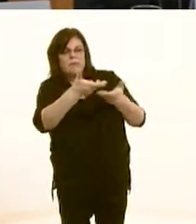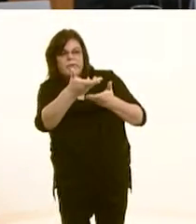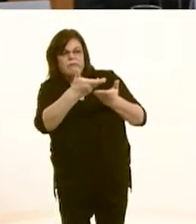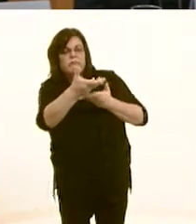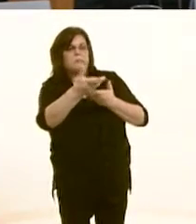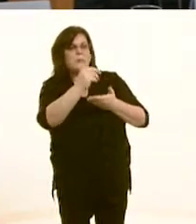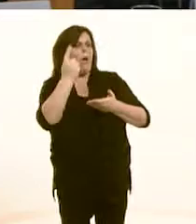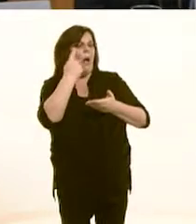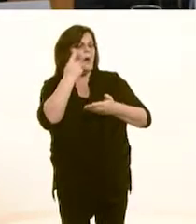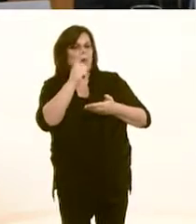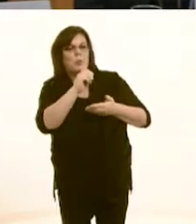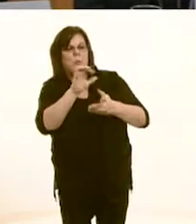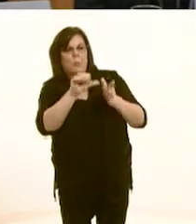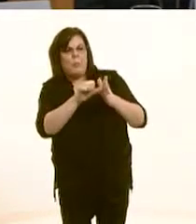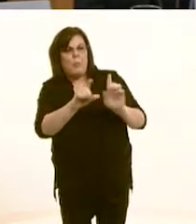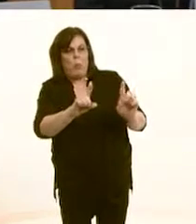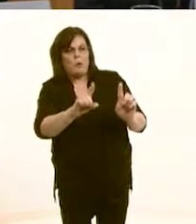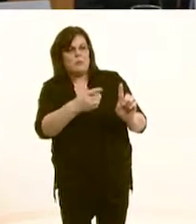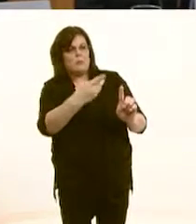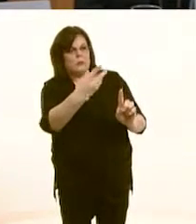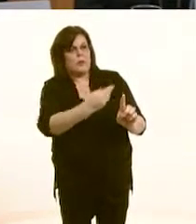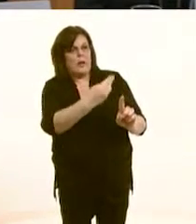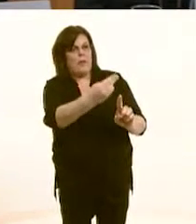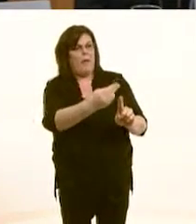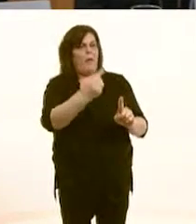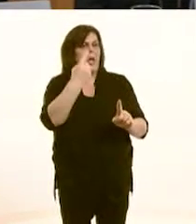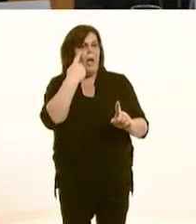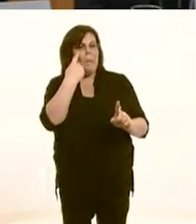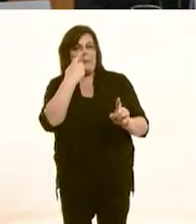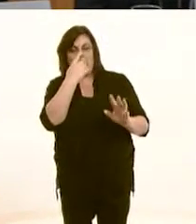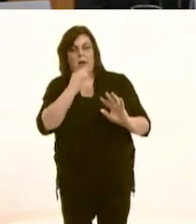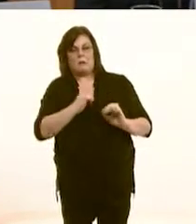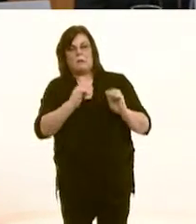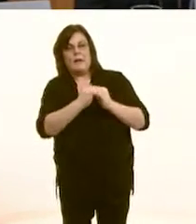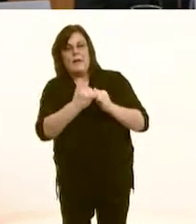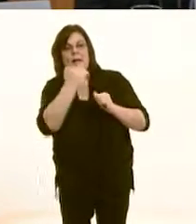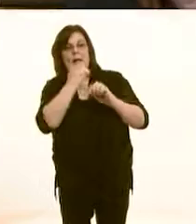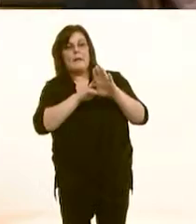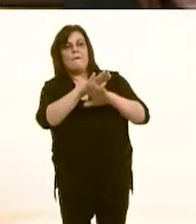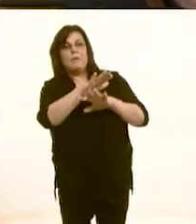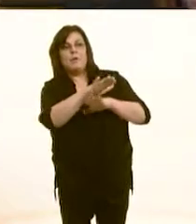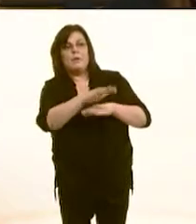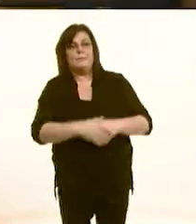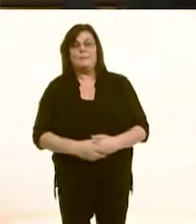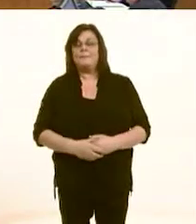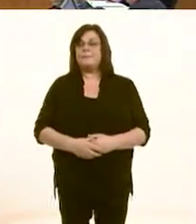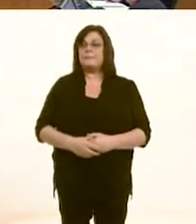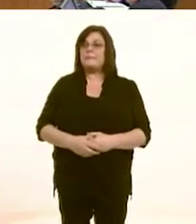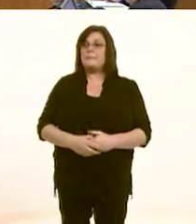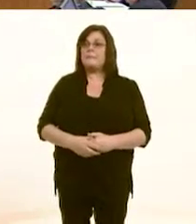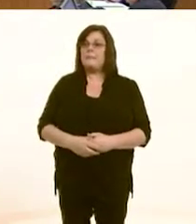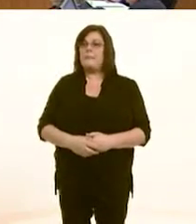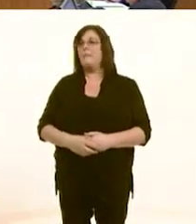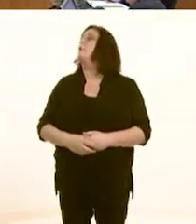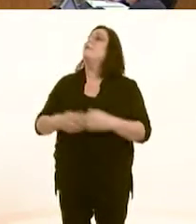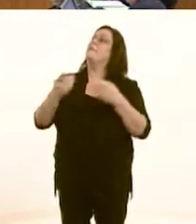what the problem has been and also to provide a more secure date in the future for those who have contacted him. Kirsty Williams. First